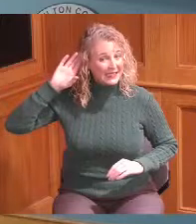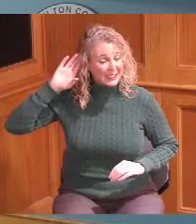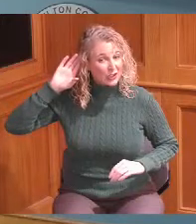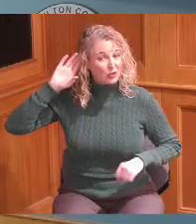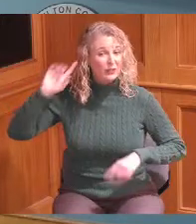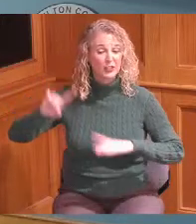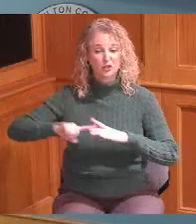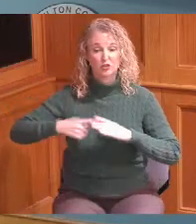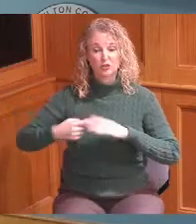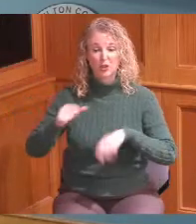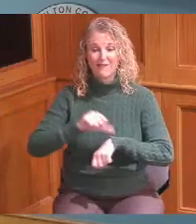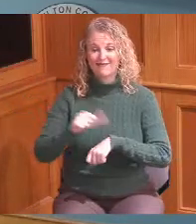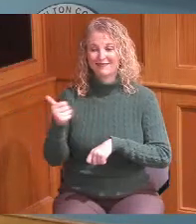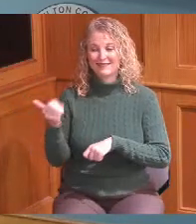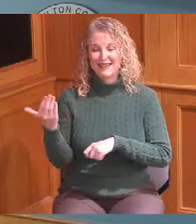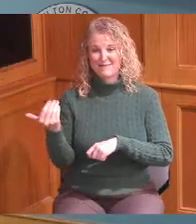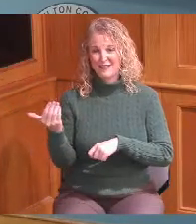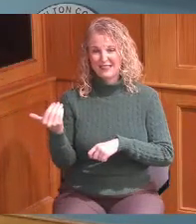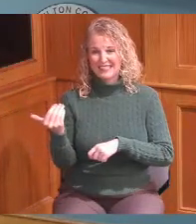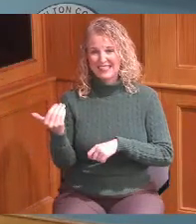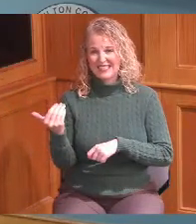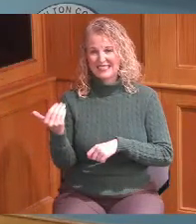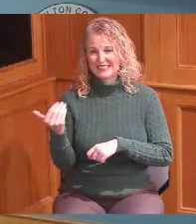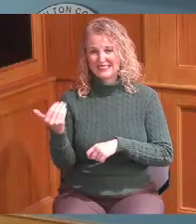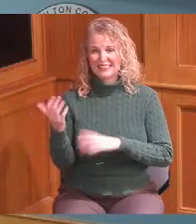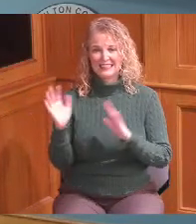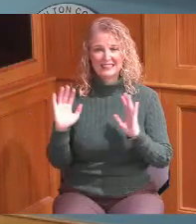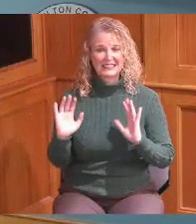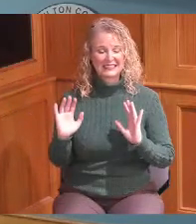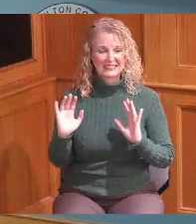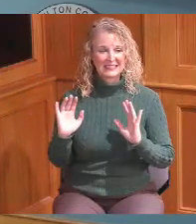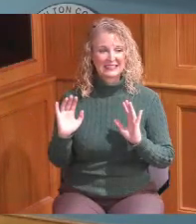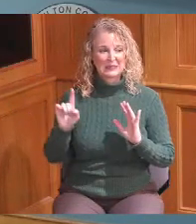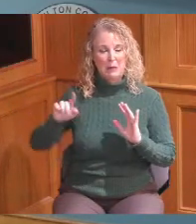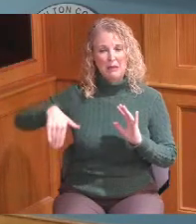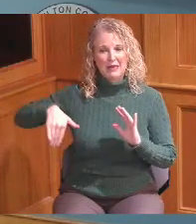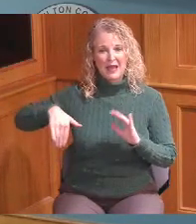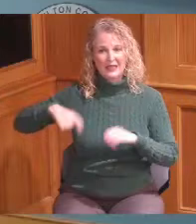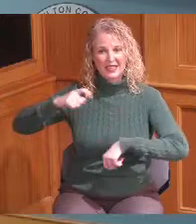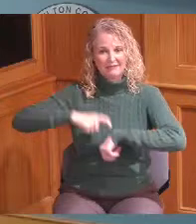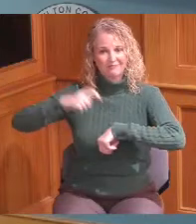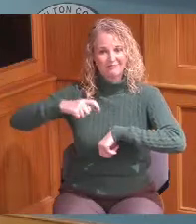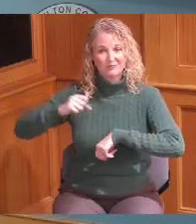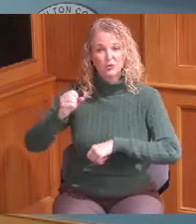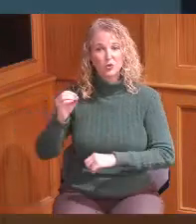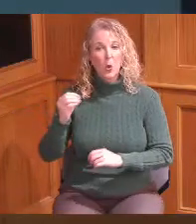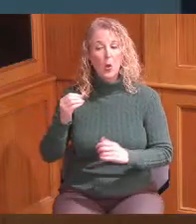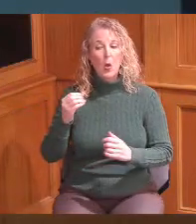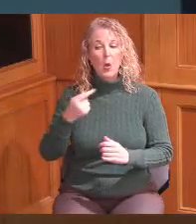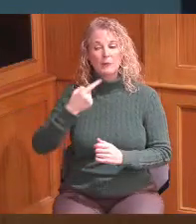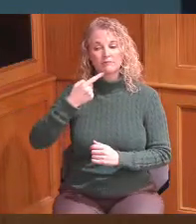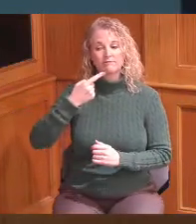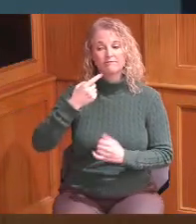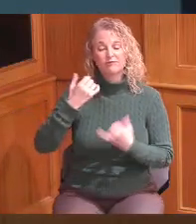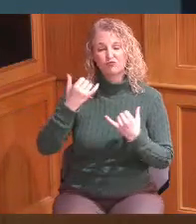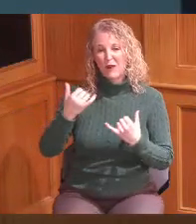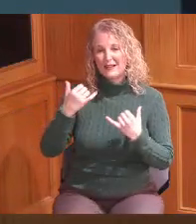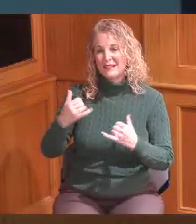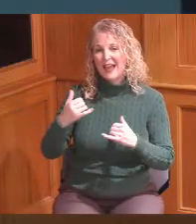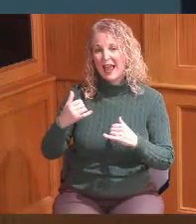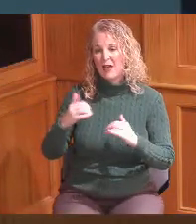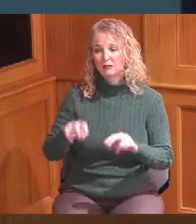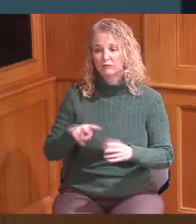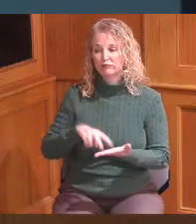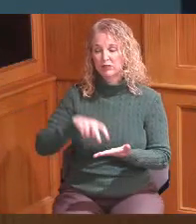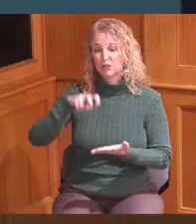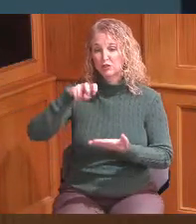there, and so I would like to move forward with some of the other agenda items. So on the regular agenda, we've got